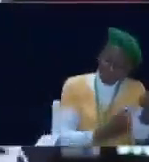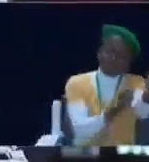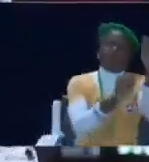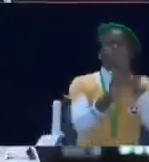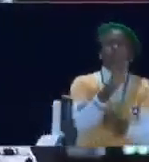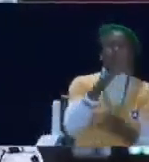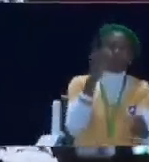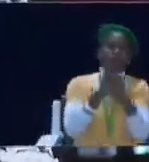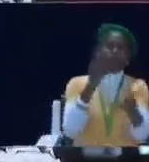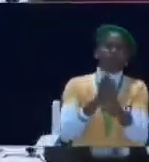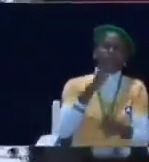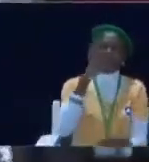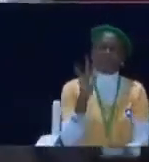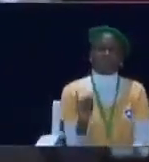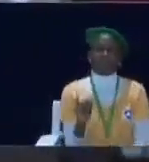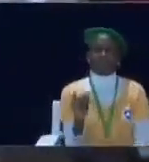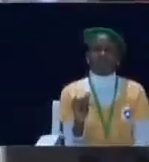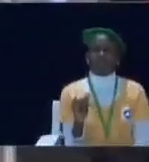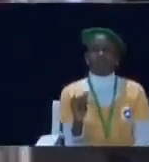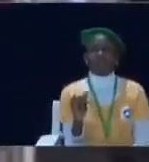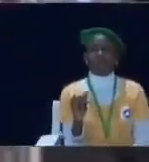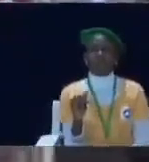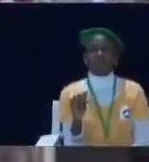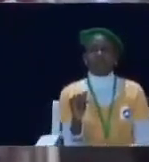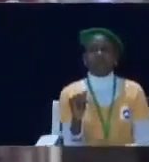God duly.